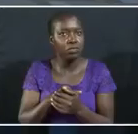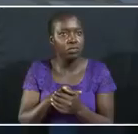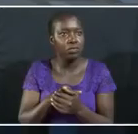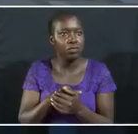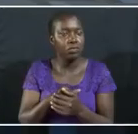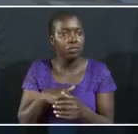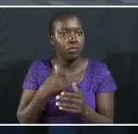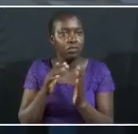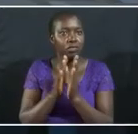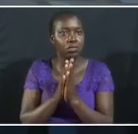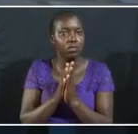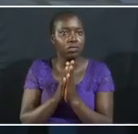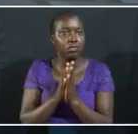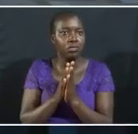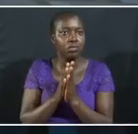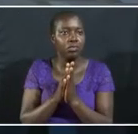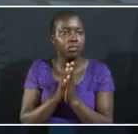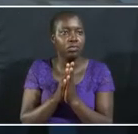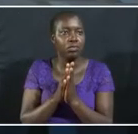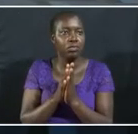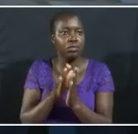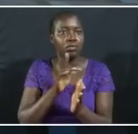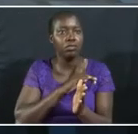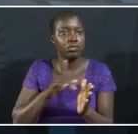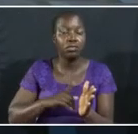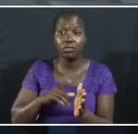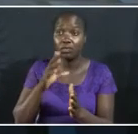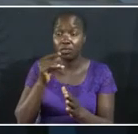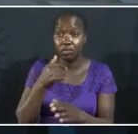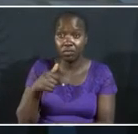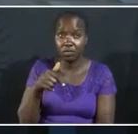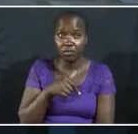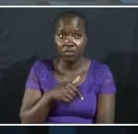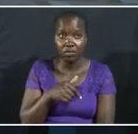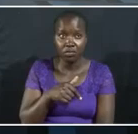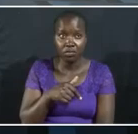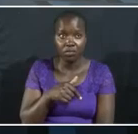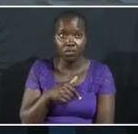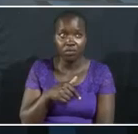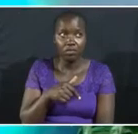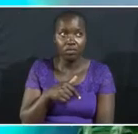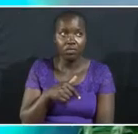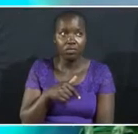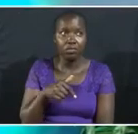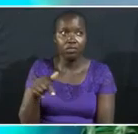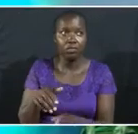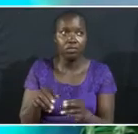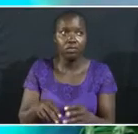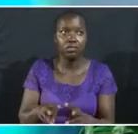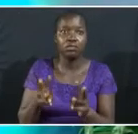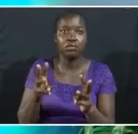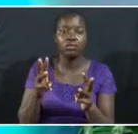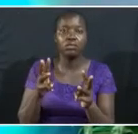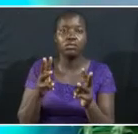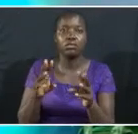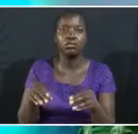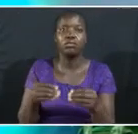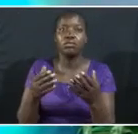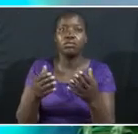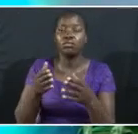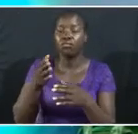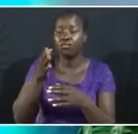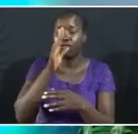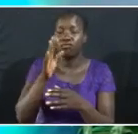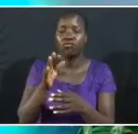It's my prayer. The Lord will speak to us in a manner that will produce godly